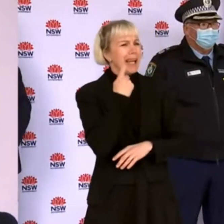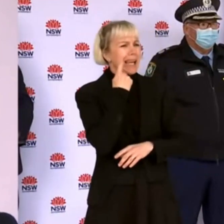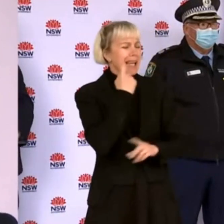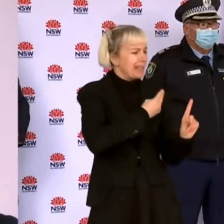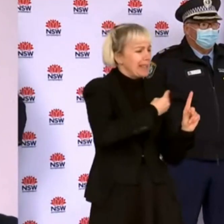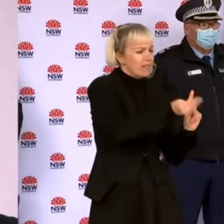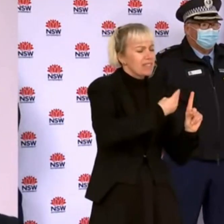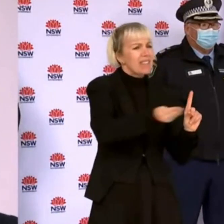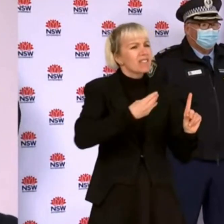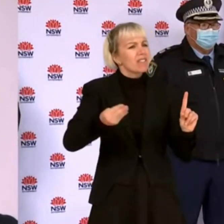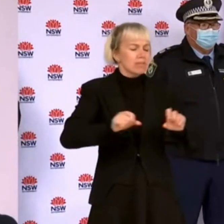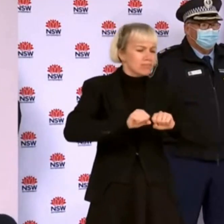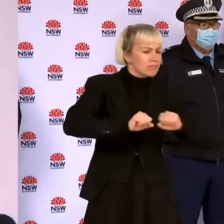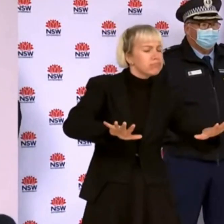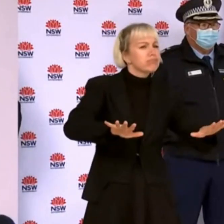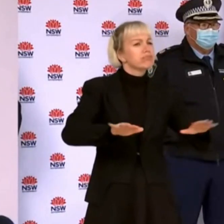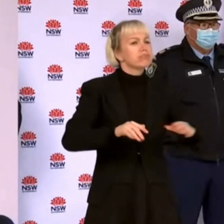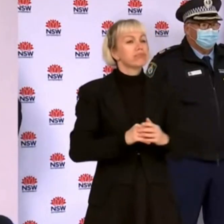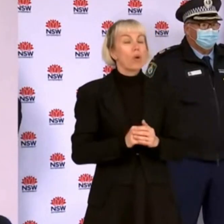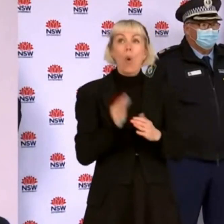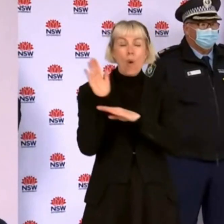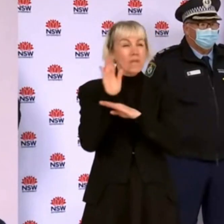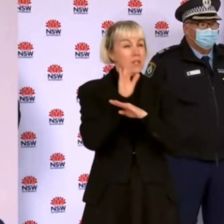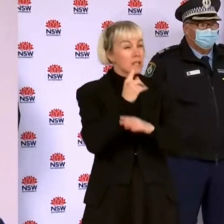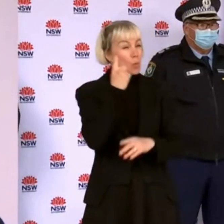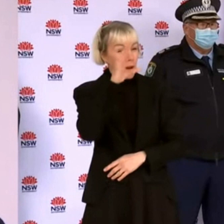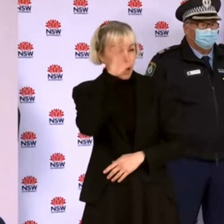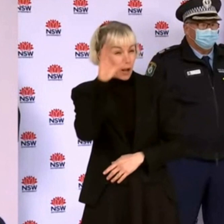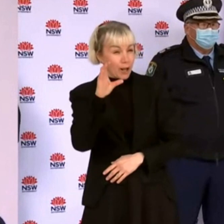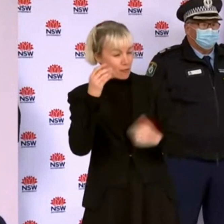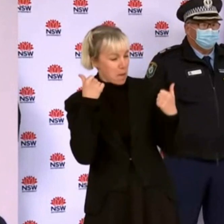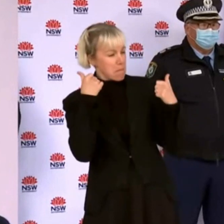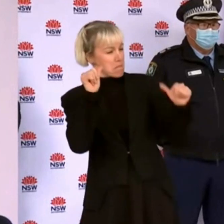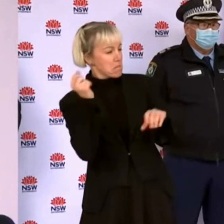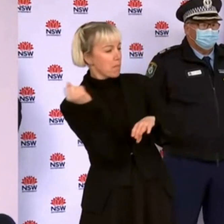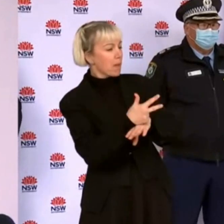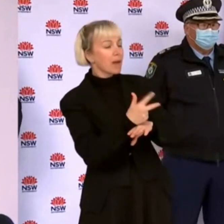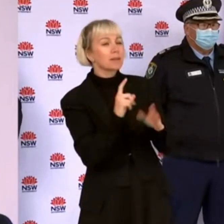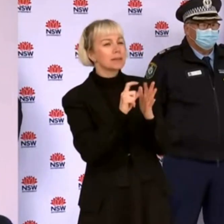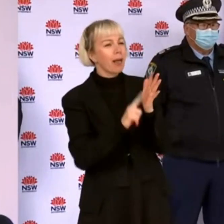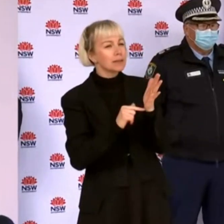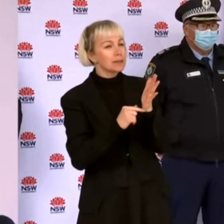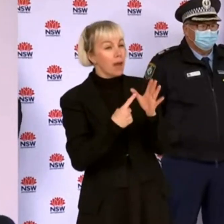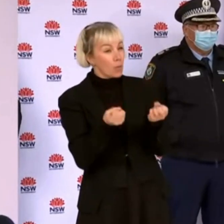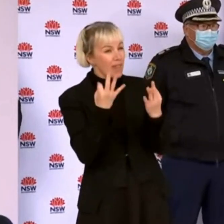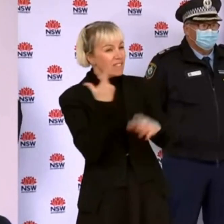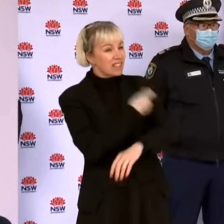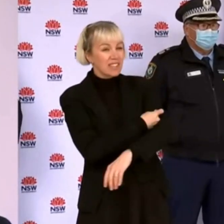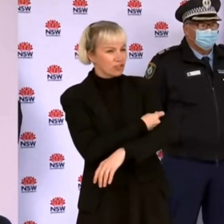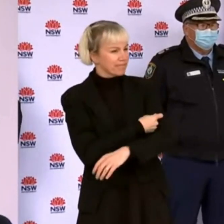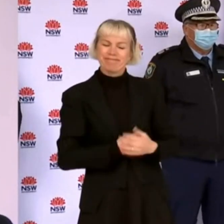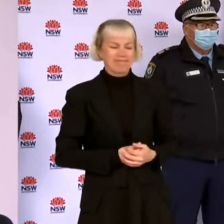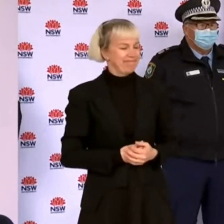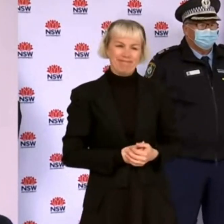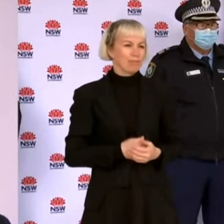planet that's managed to live with this variant of the Delta virus without having a proportion of their